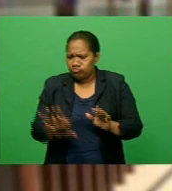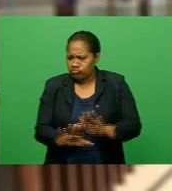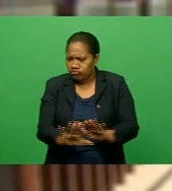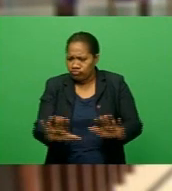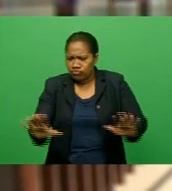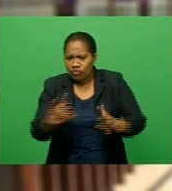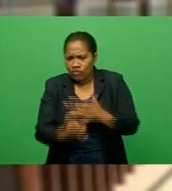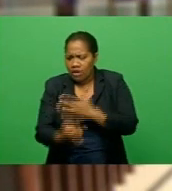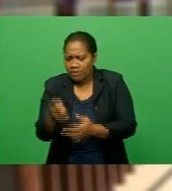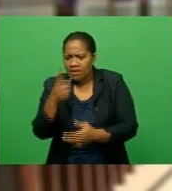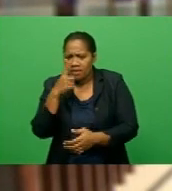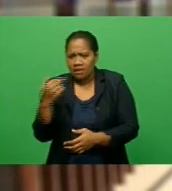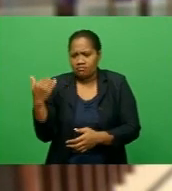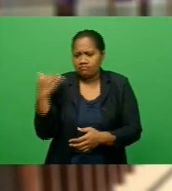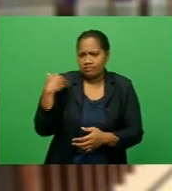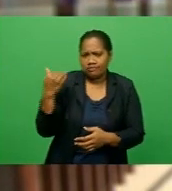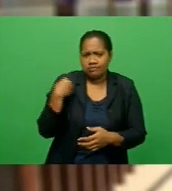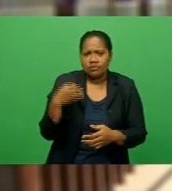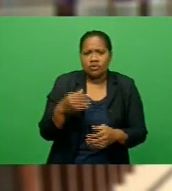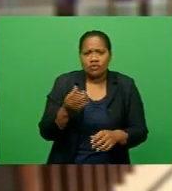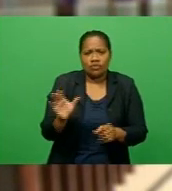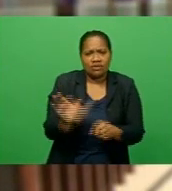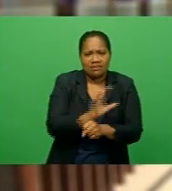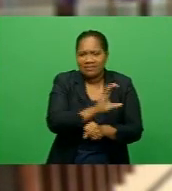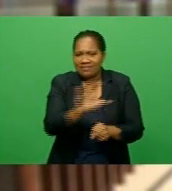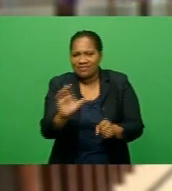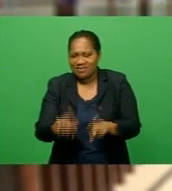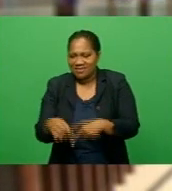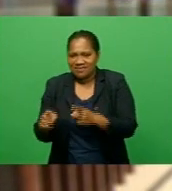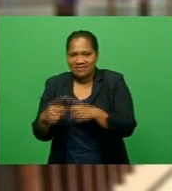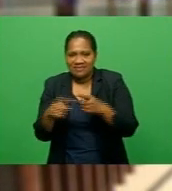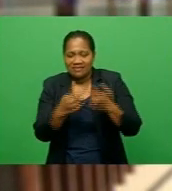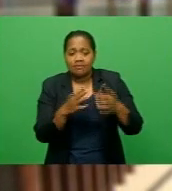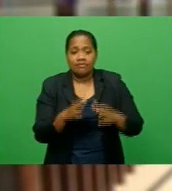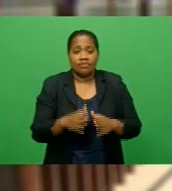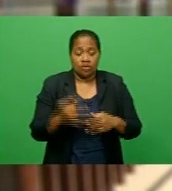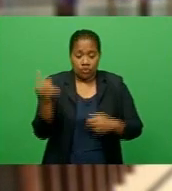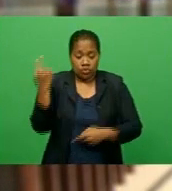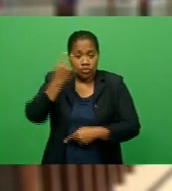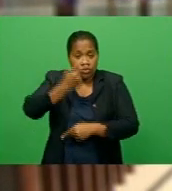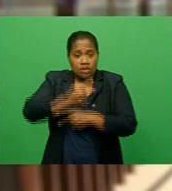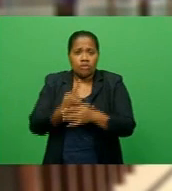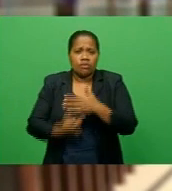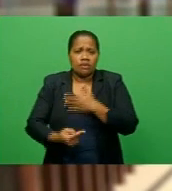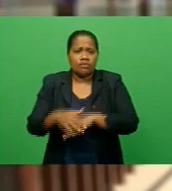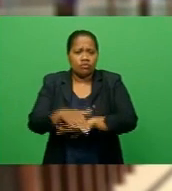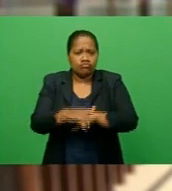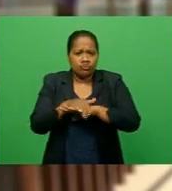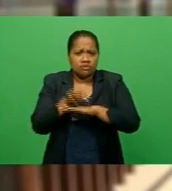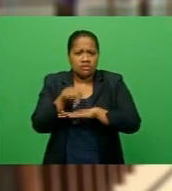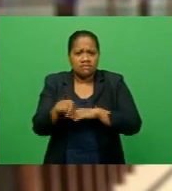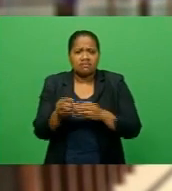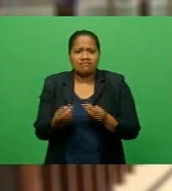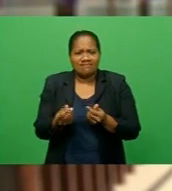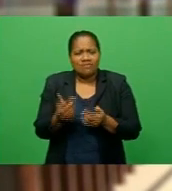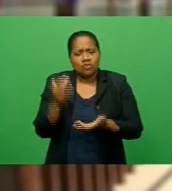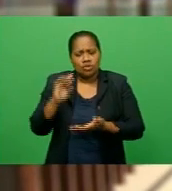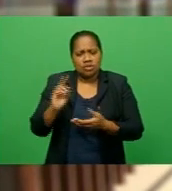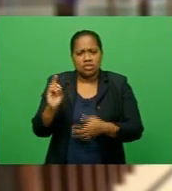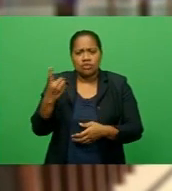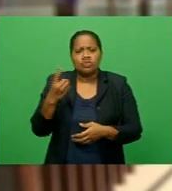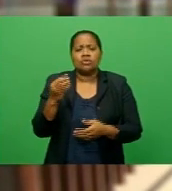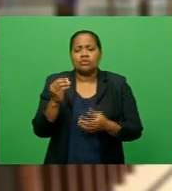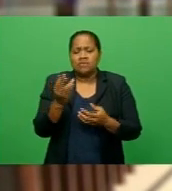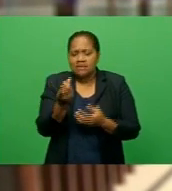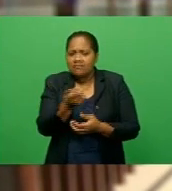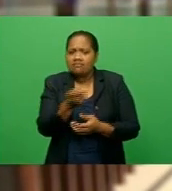factories and leave the recovery in jeopardy. Later on tonight, British inflation figures are due and several U.S. Fed members make speeches.